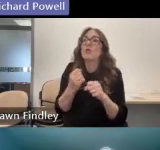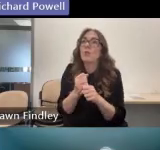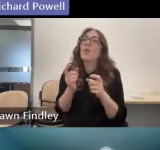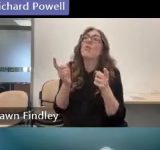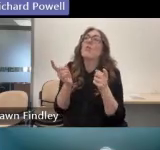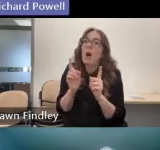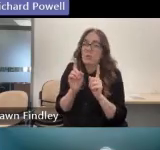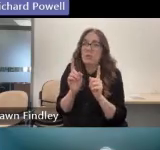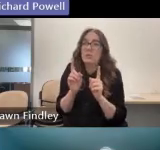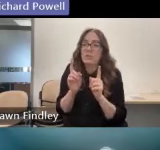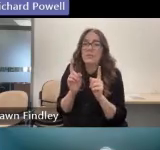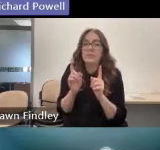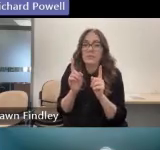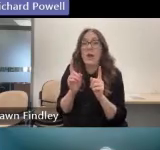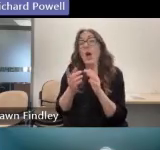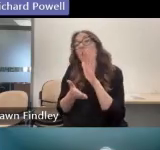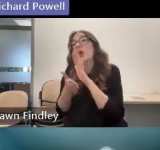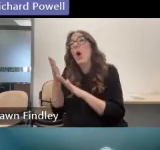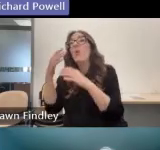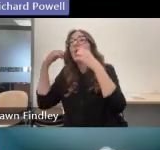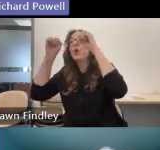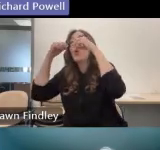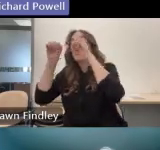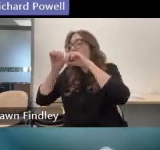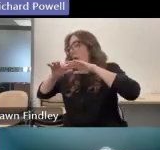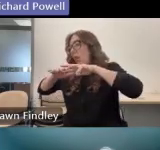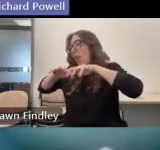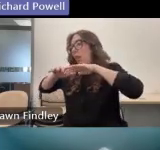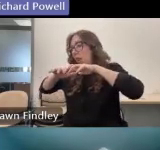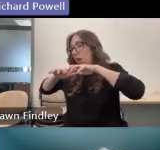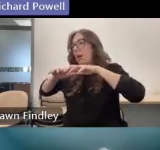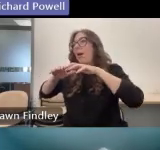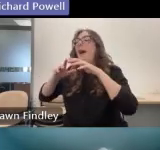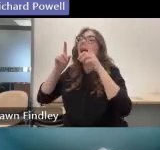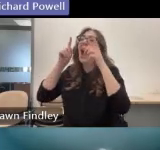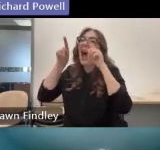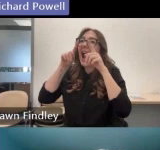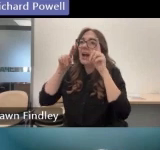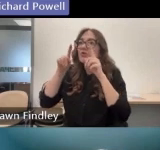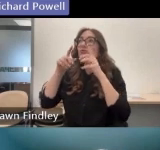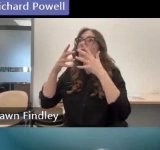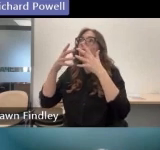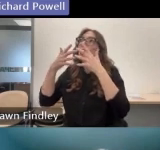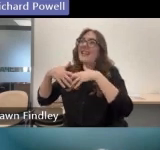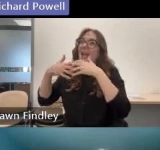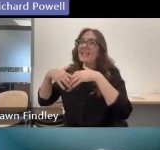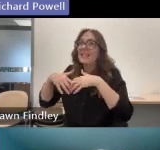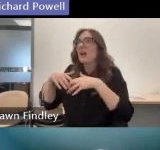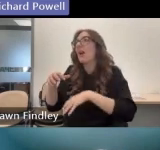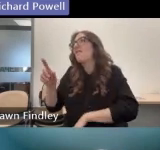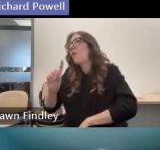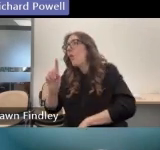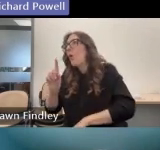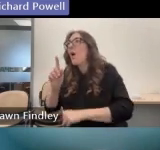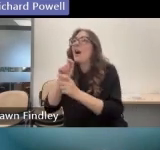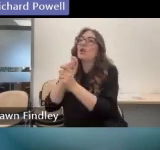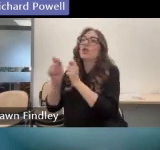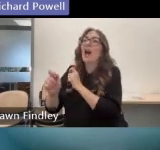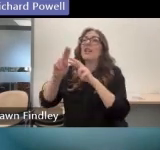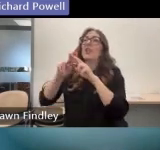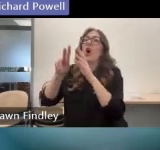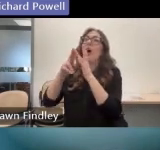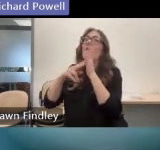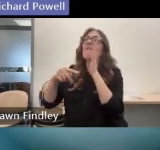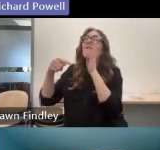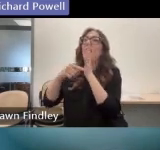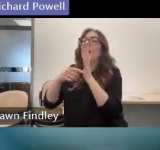easiest thing is go into Google and type in Android phone setting for changing the font size, and